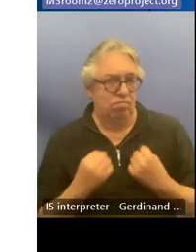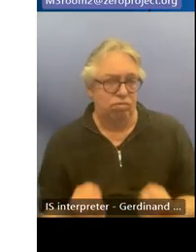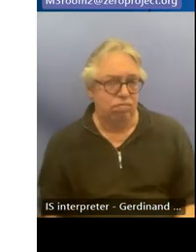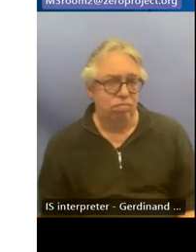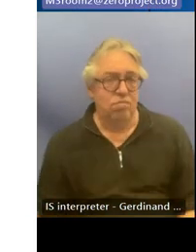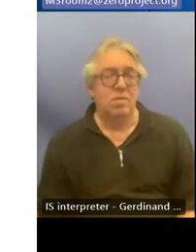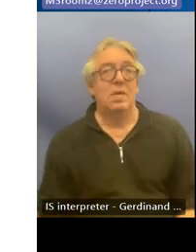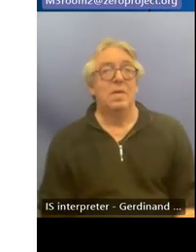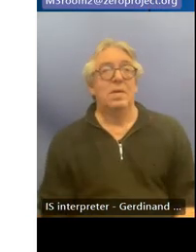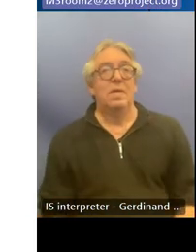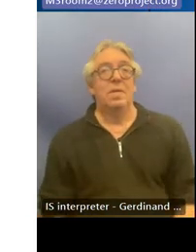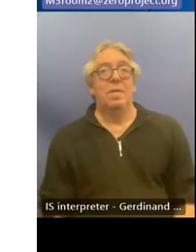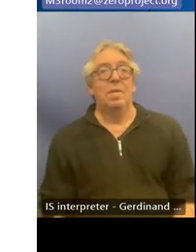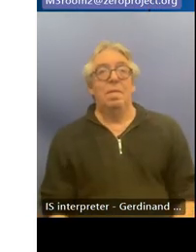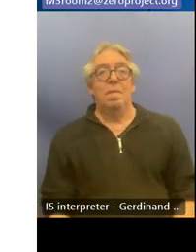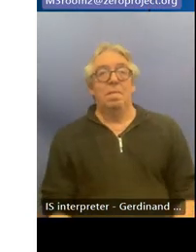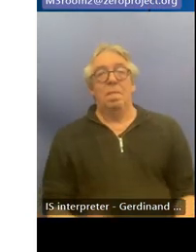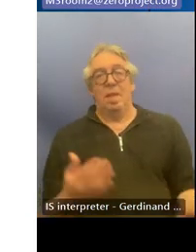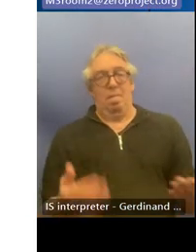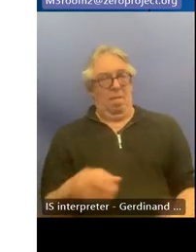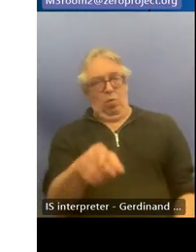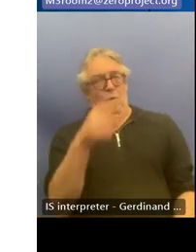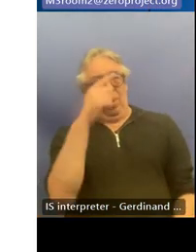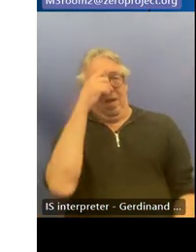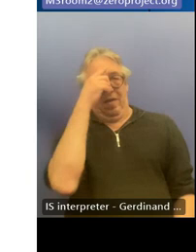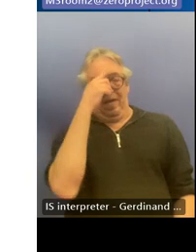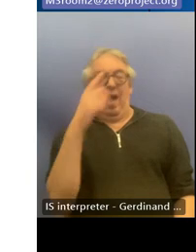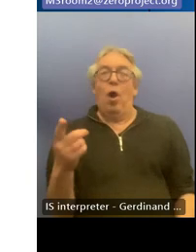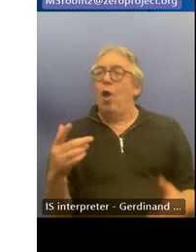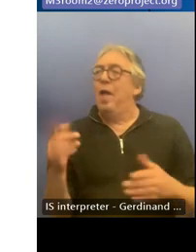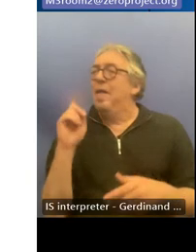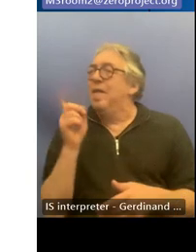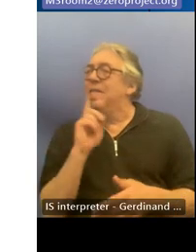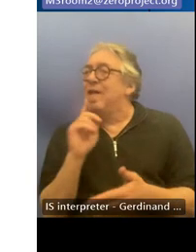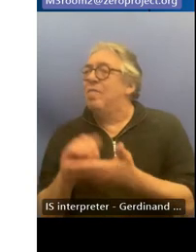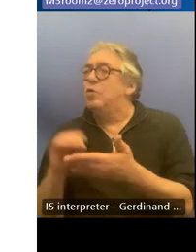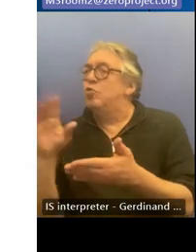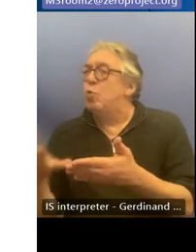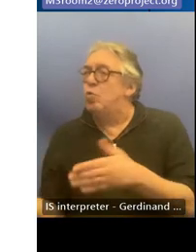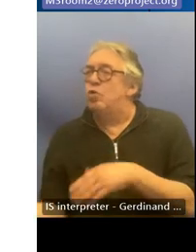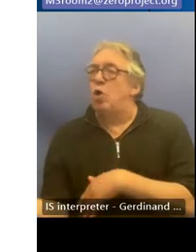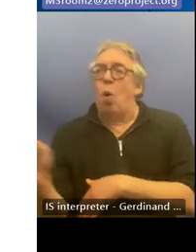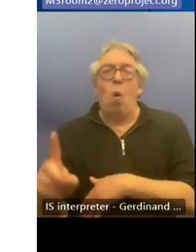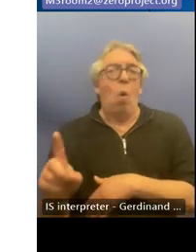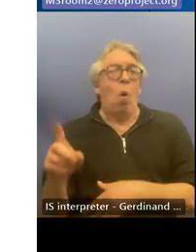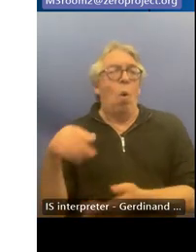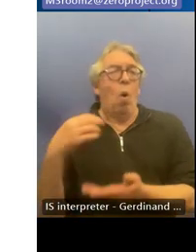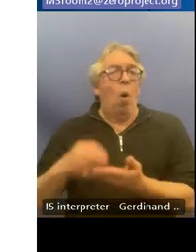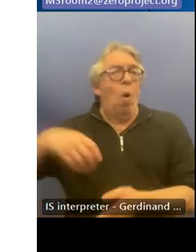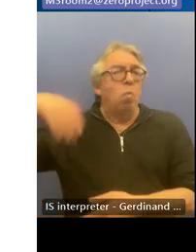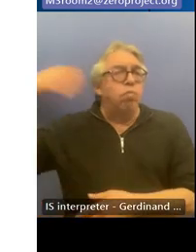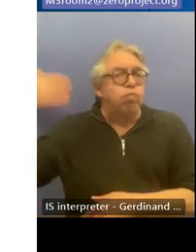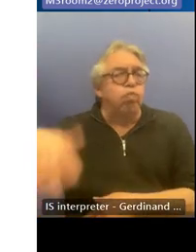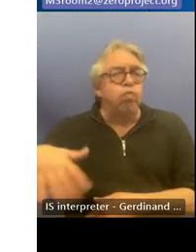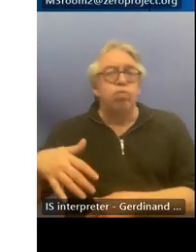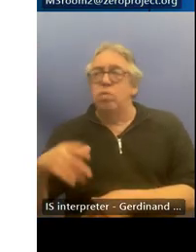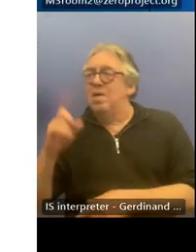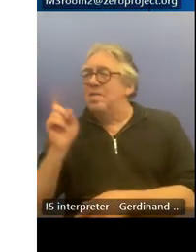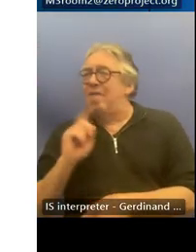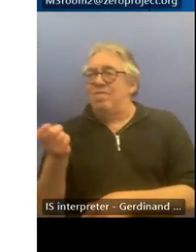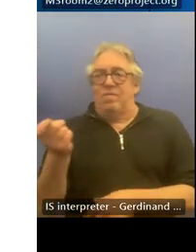You might think that including deaf students is costly due to the resources needed and the low numbers of students.